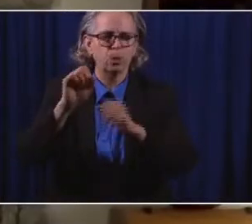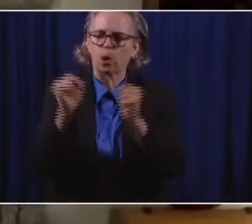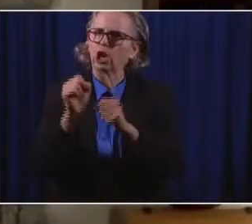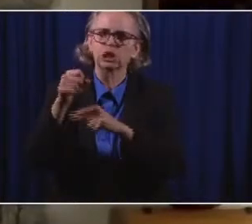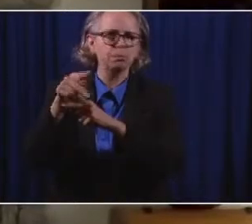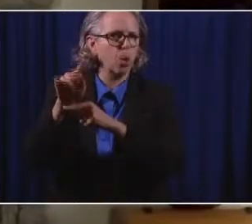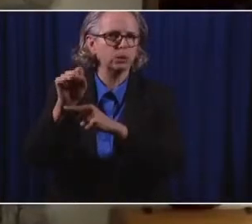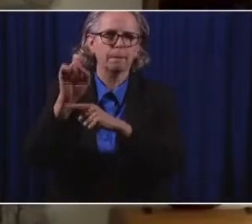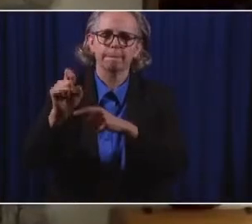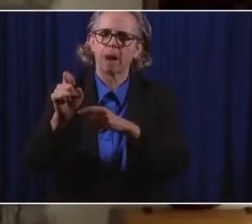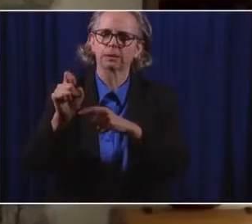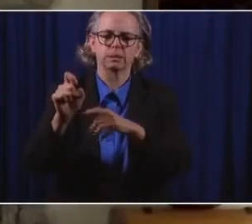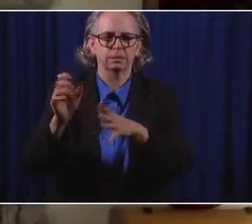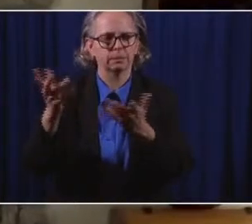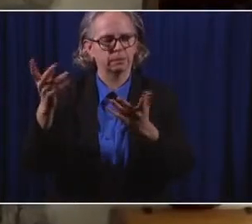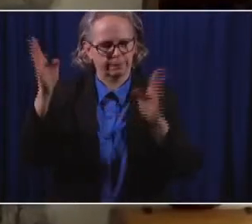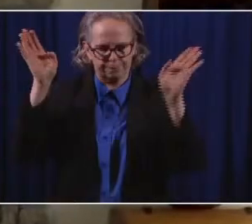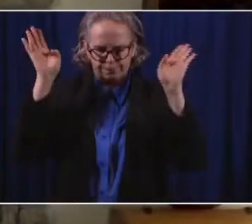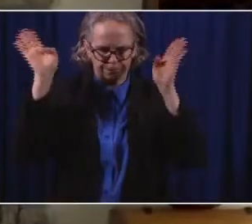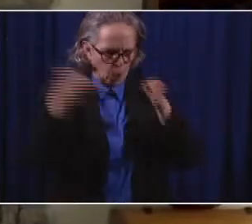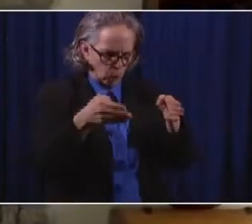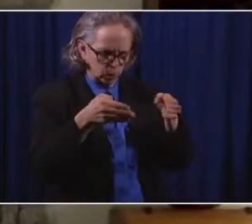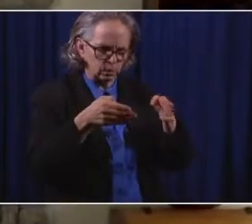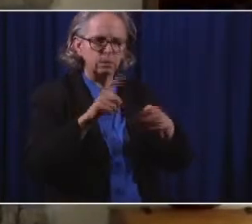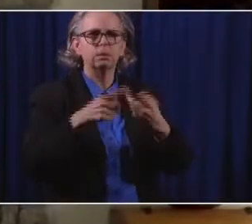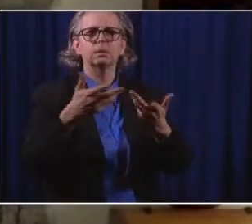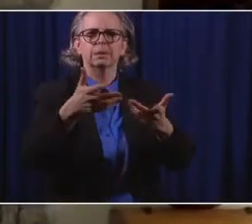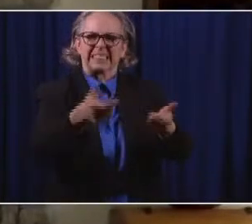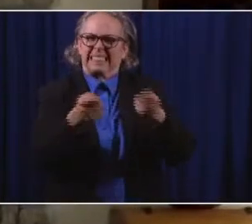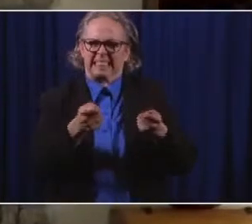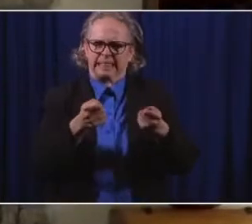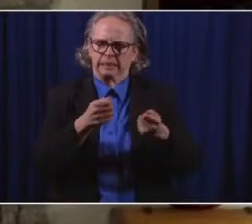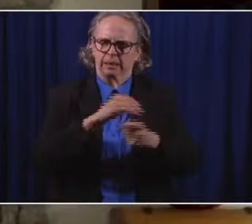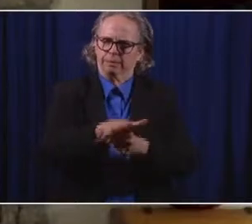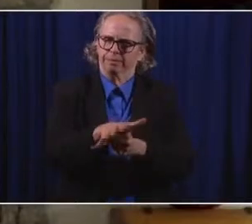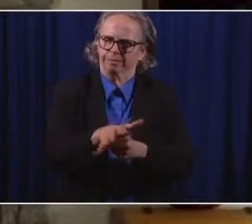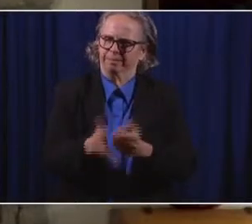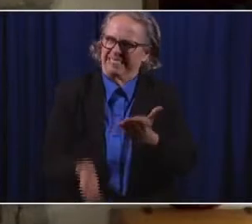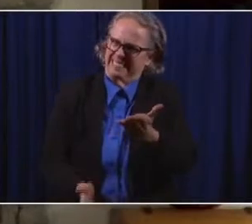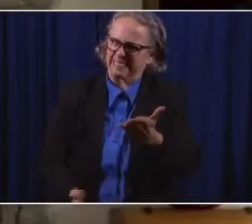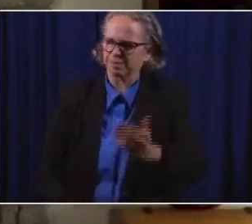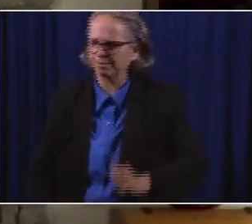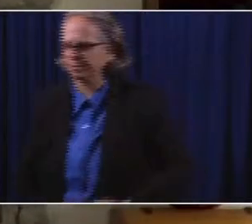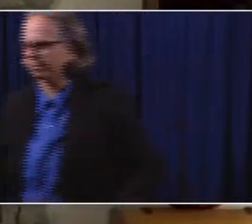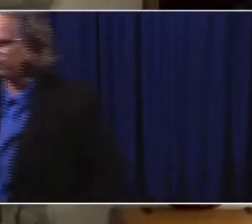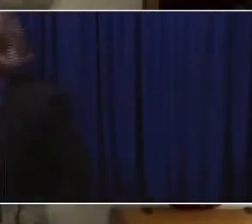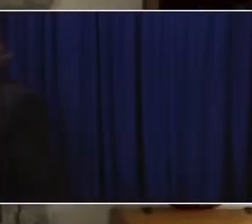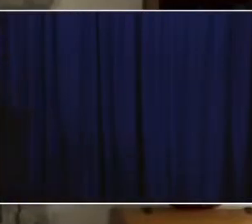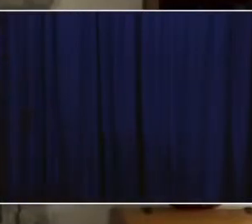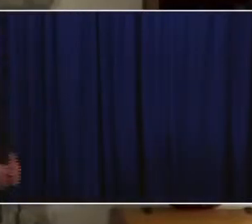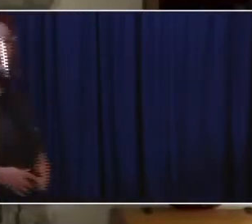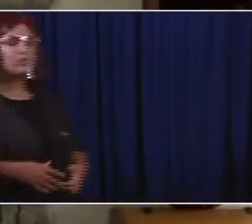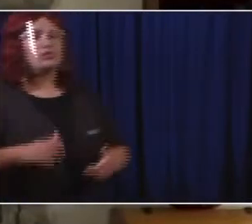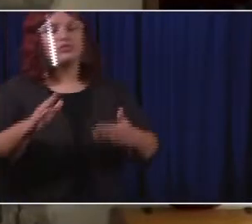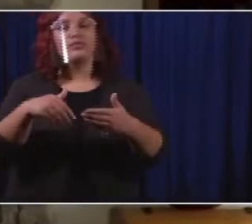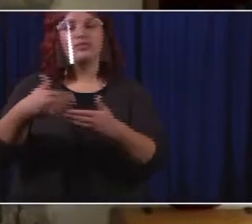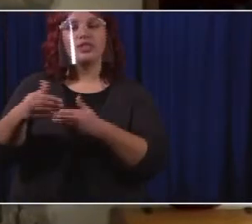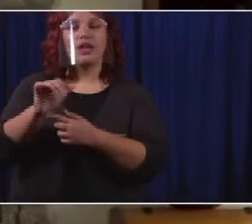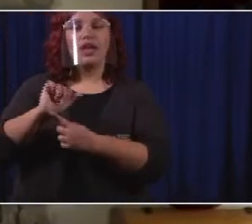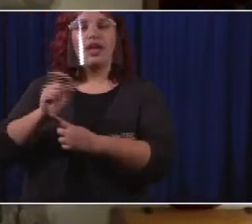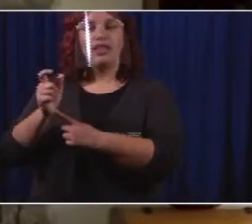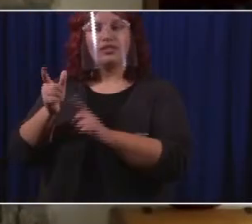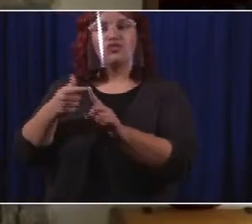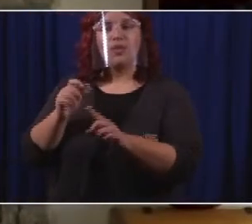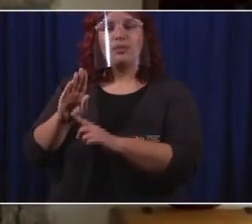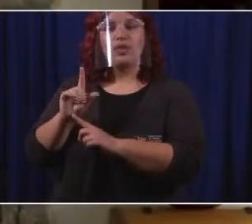Next question is from Alex Ebert at Bloomberg. Thanks for taking our questions, Governor. Early this spring, Dr. Amy Acton